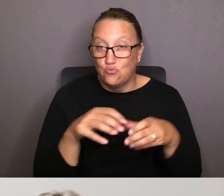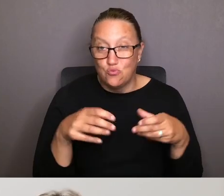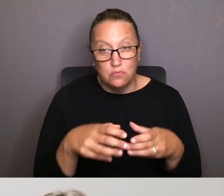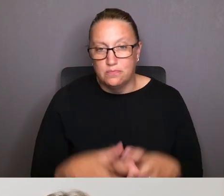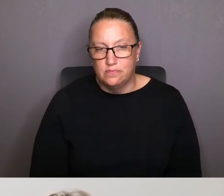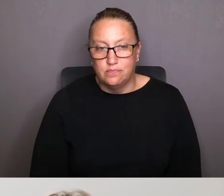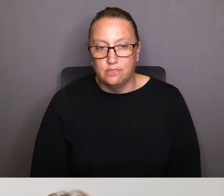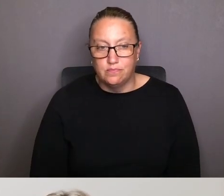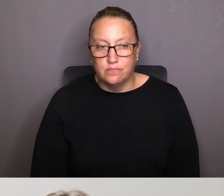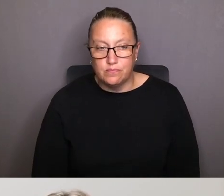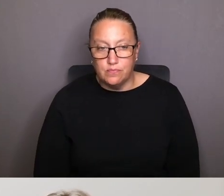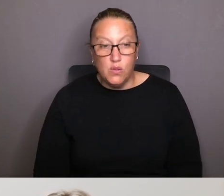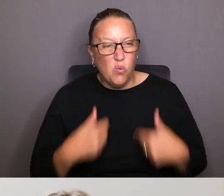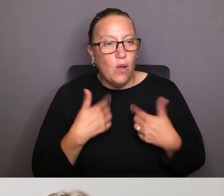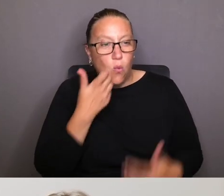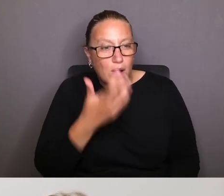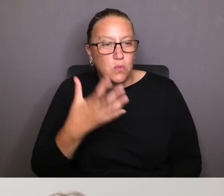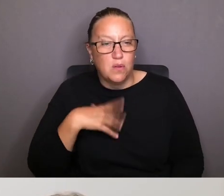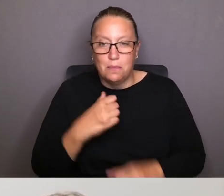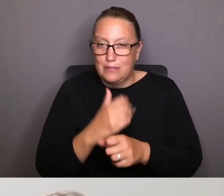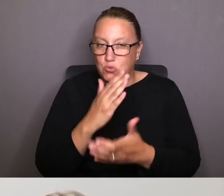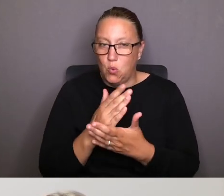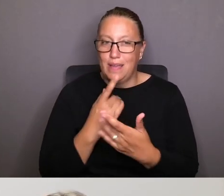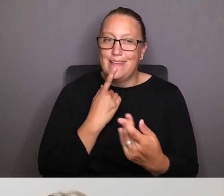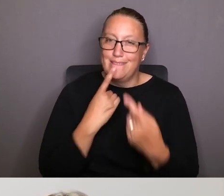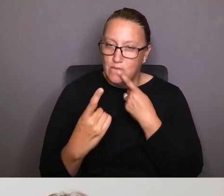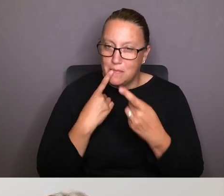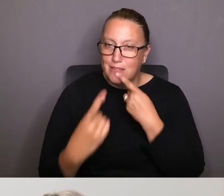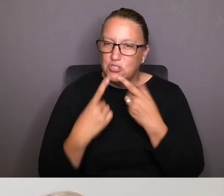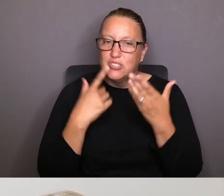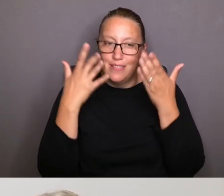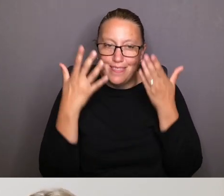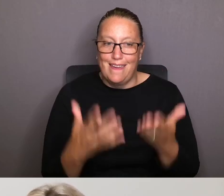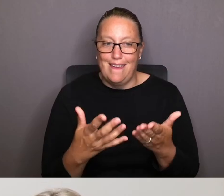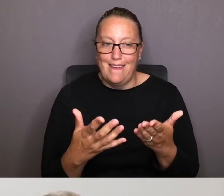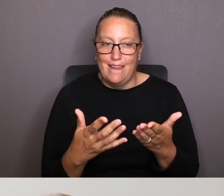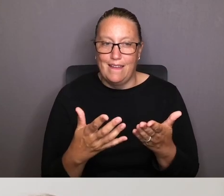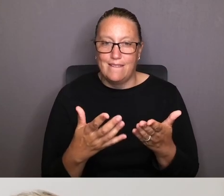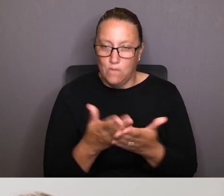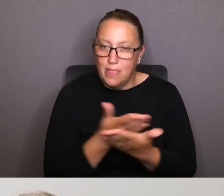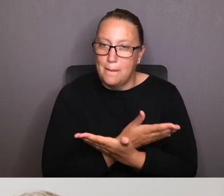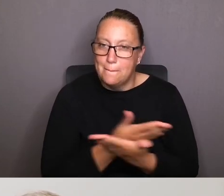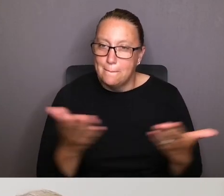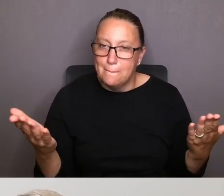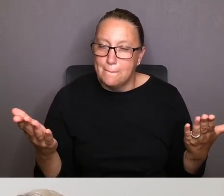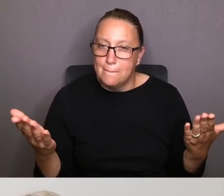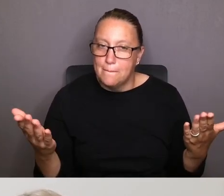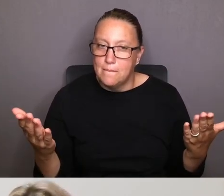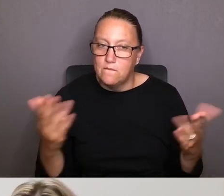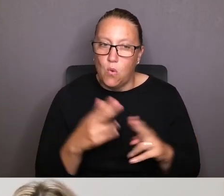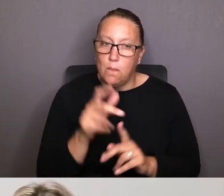while we always want to be making information for, we'll say, a consumer, for